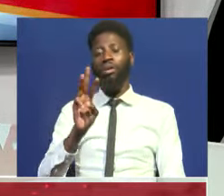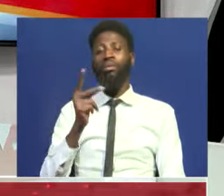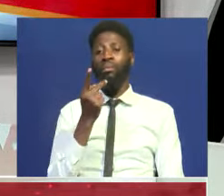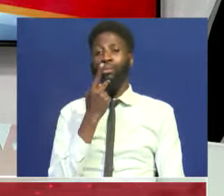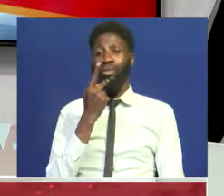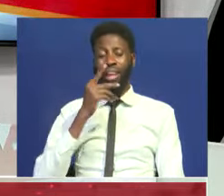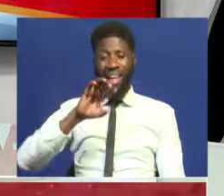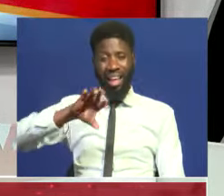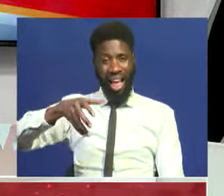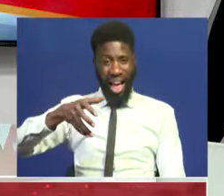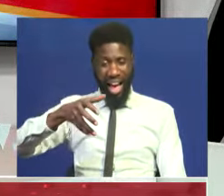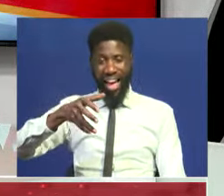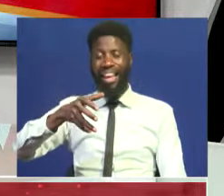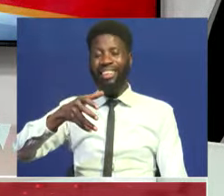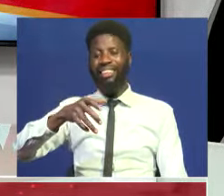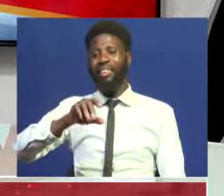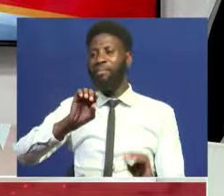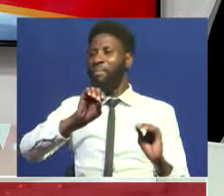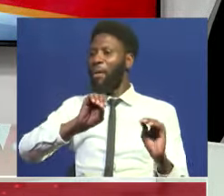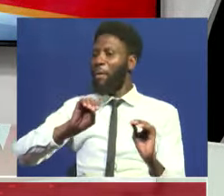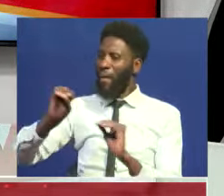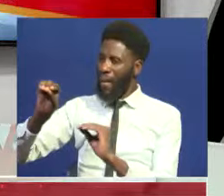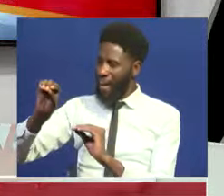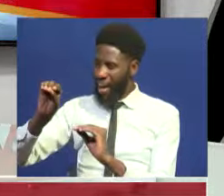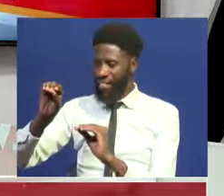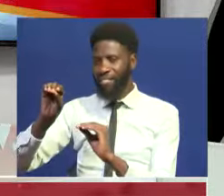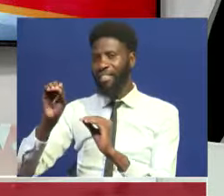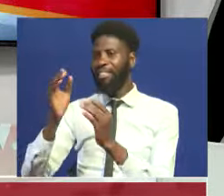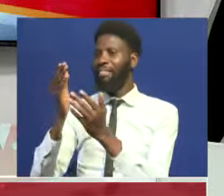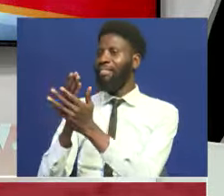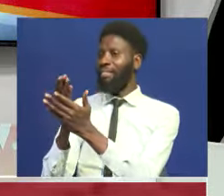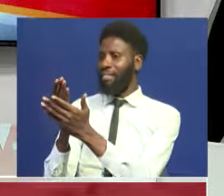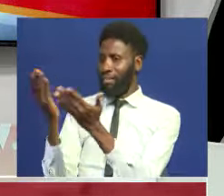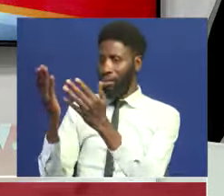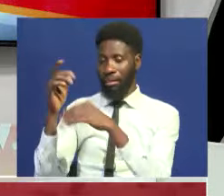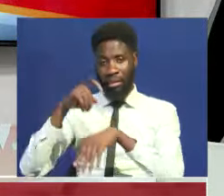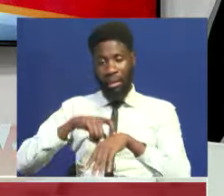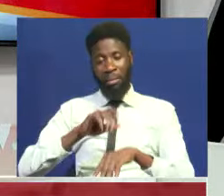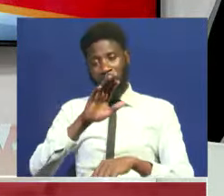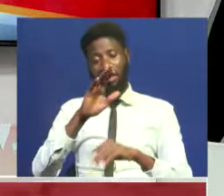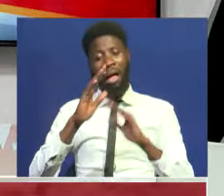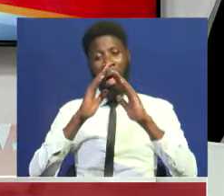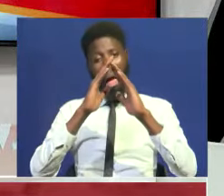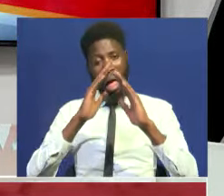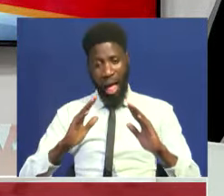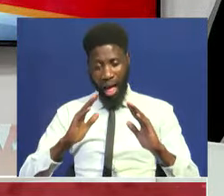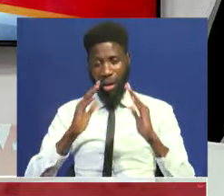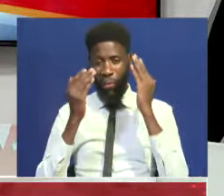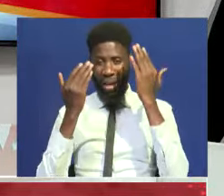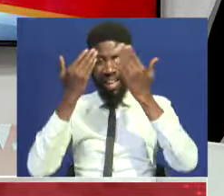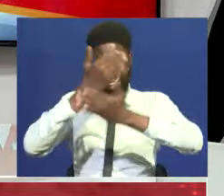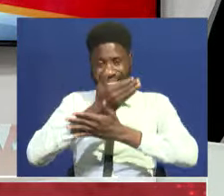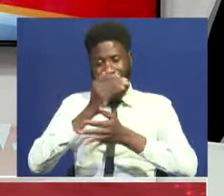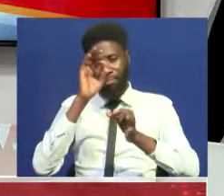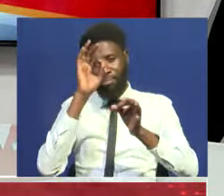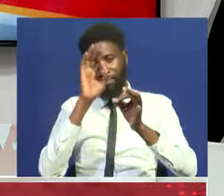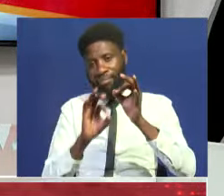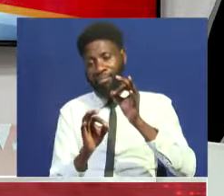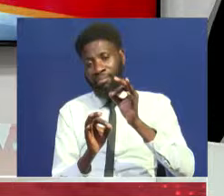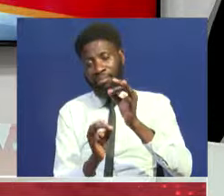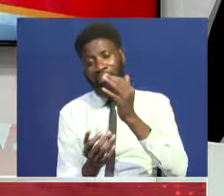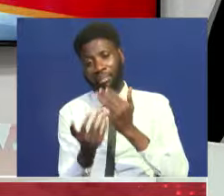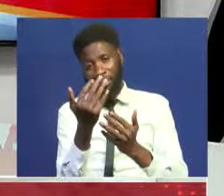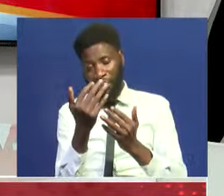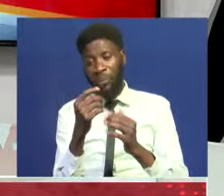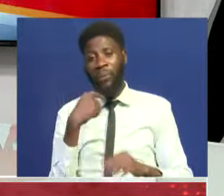seek shelter after their houses were torched at night by alleged hired goons over land tussle.